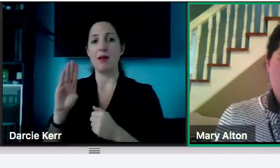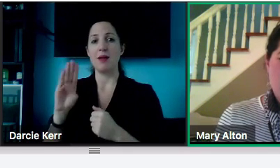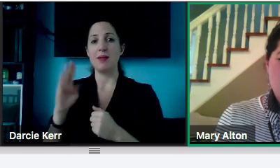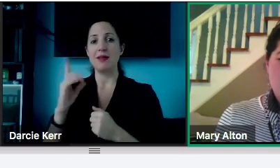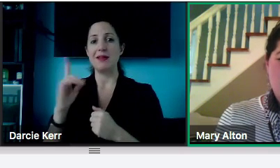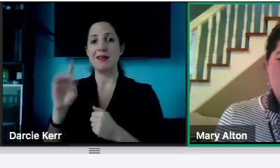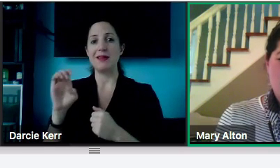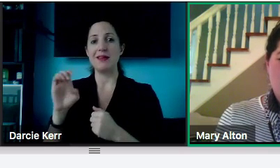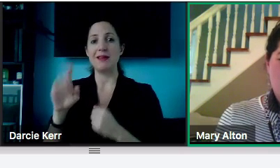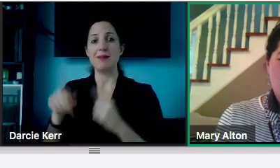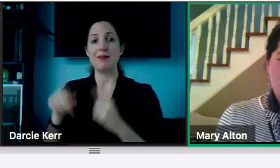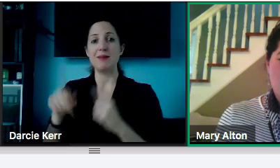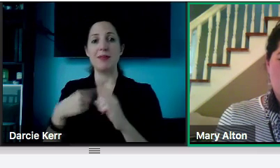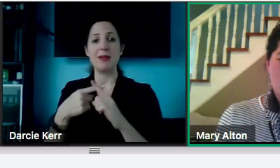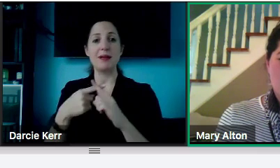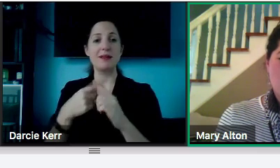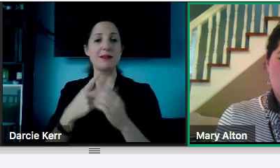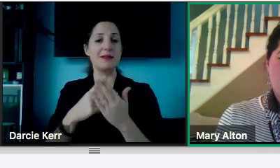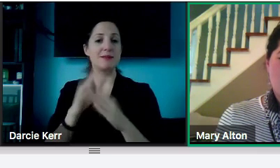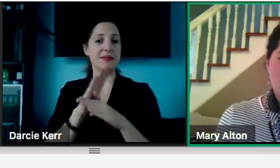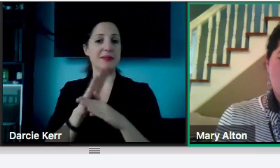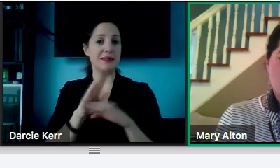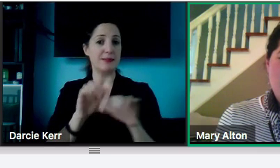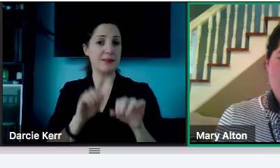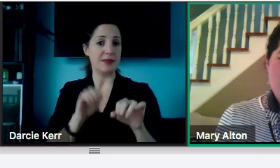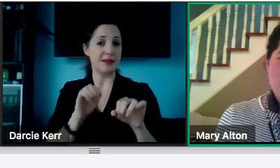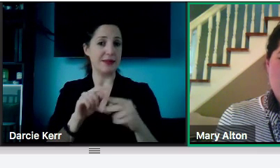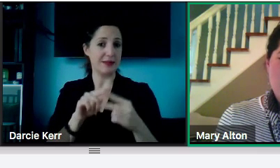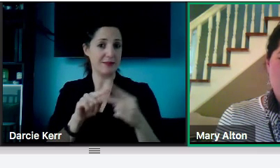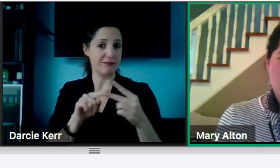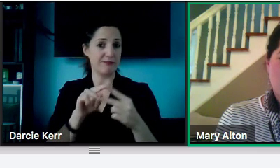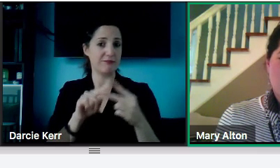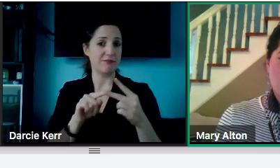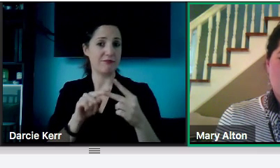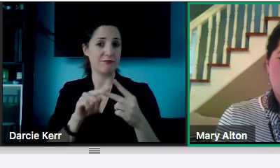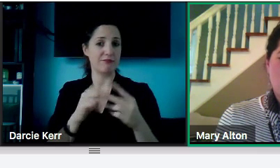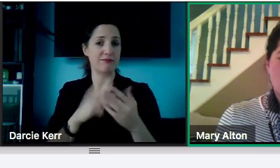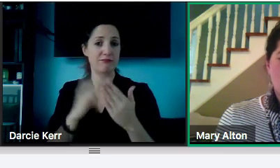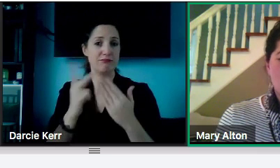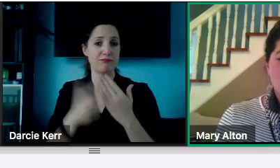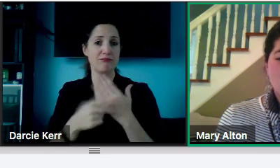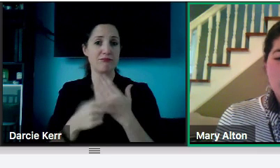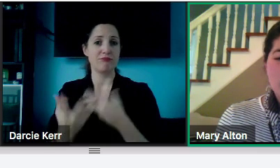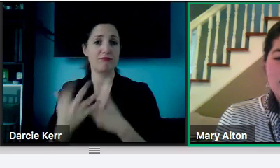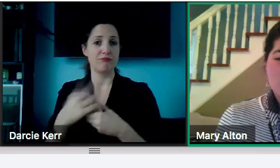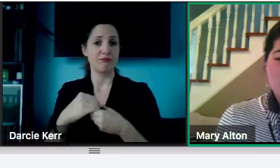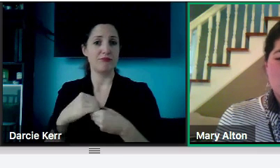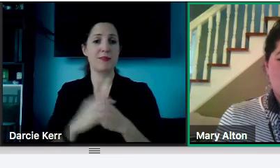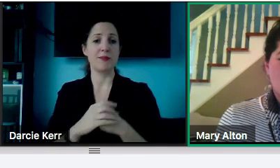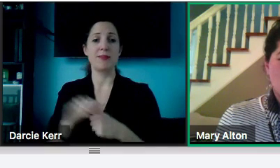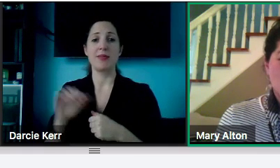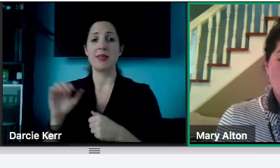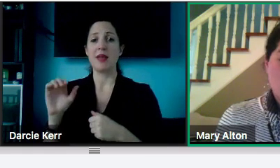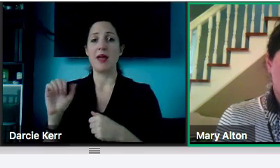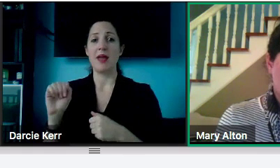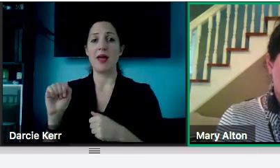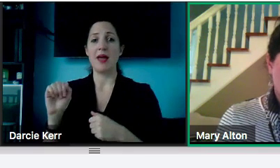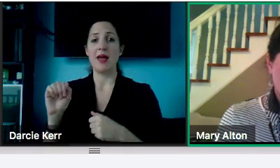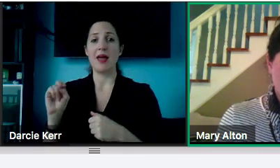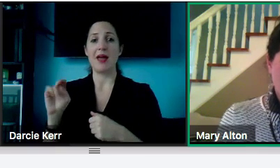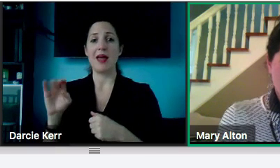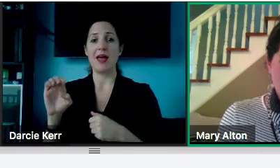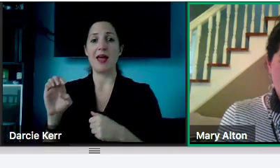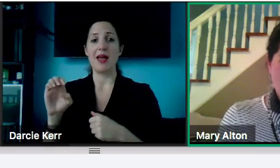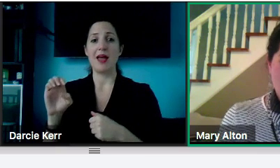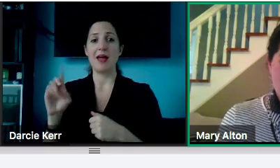abilities. And Anne-Marie's really chosen some great